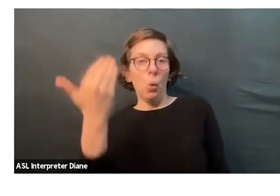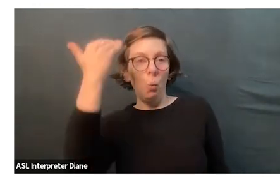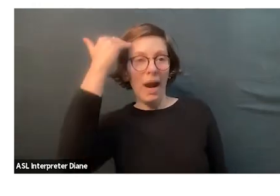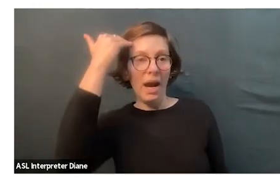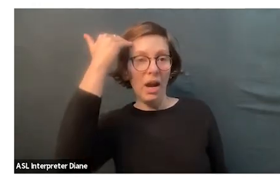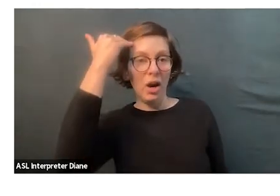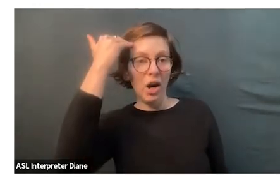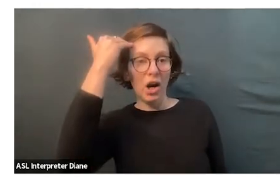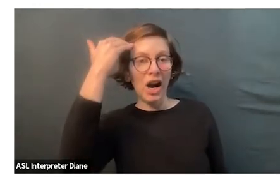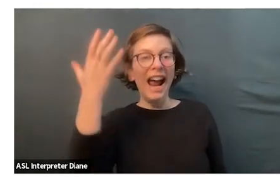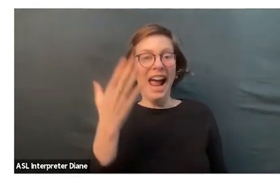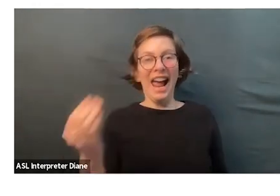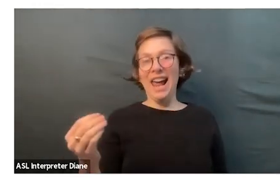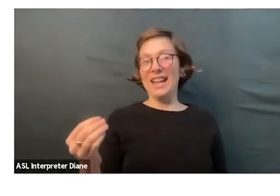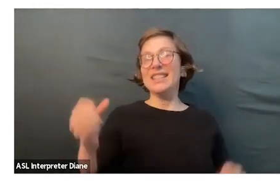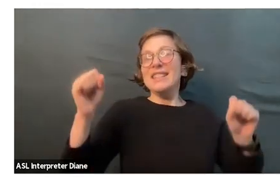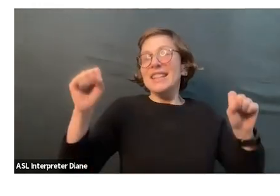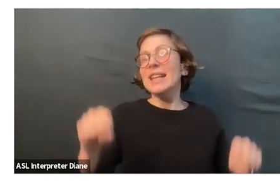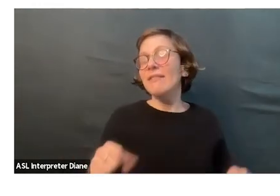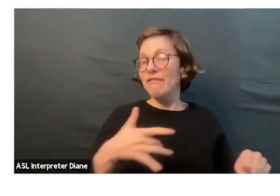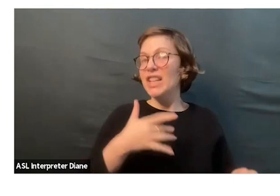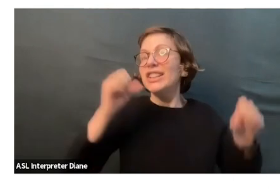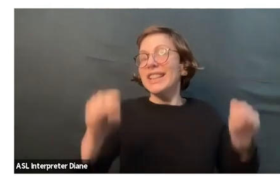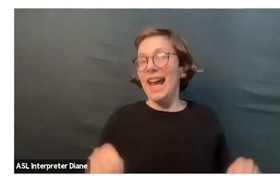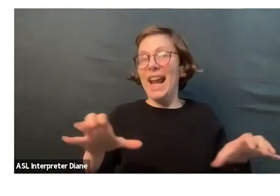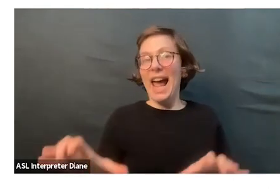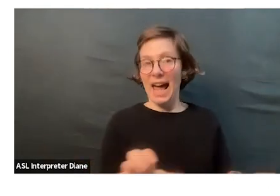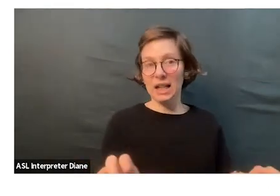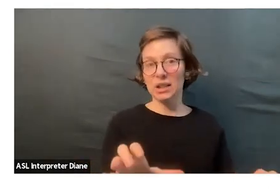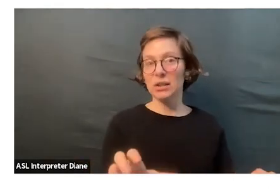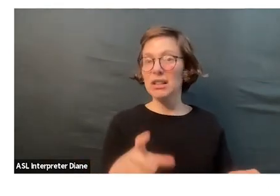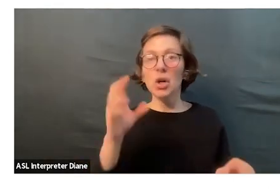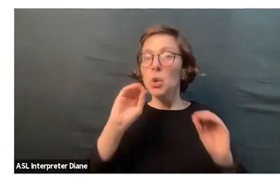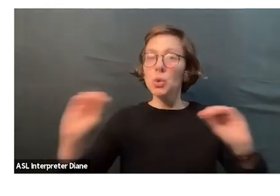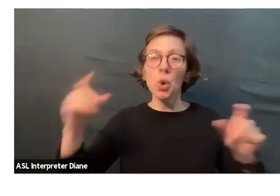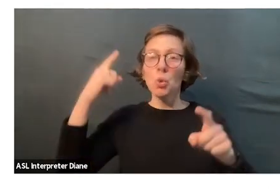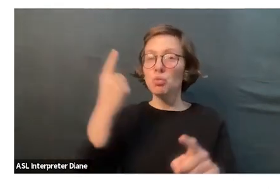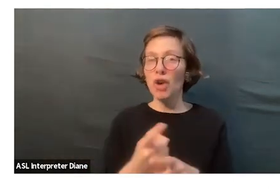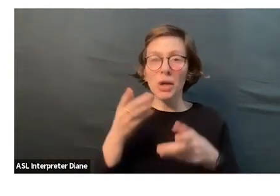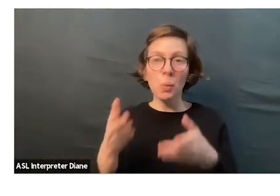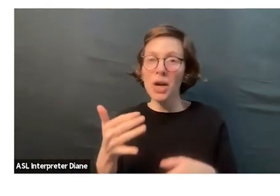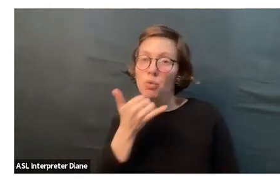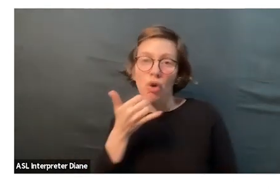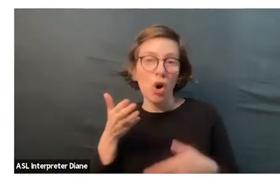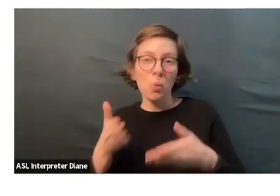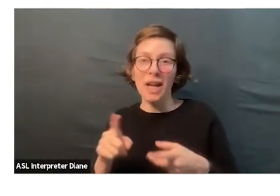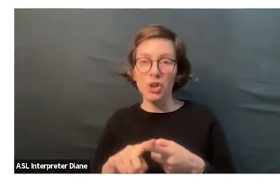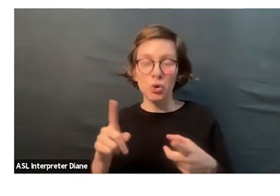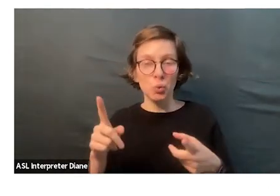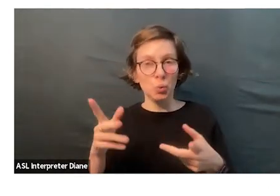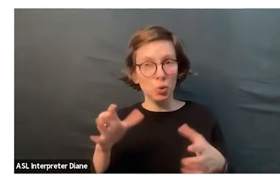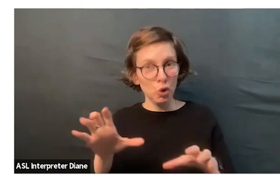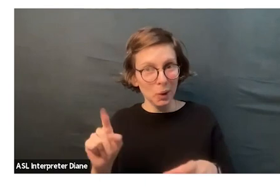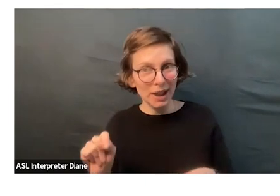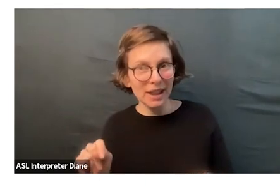images in, most shows. If there's a hijabi, a woman who wears hijab, without fail, every single time, there has to be an episode where